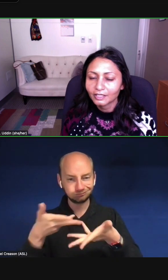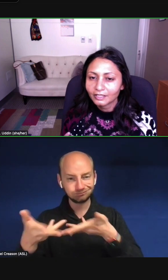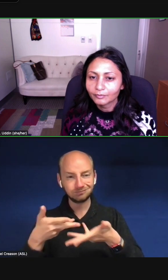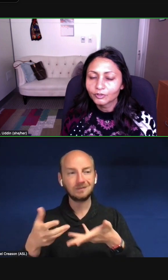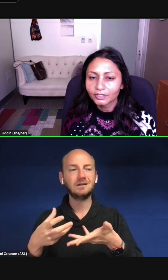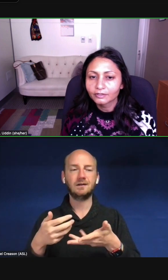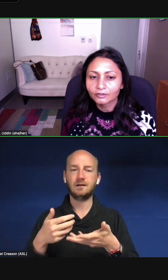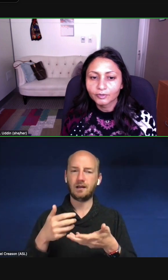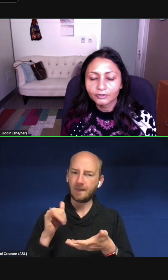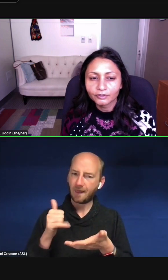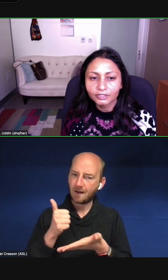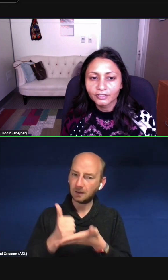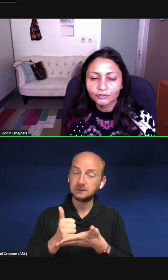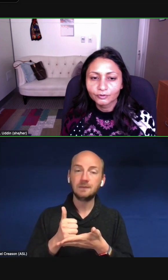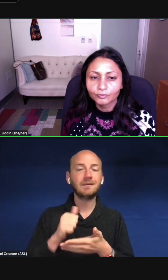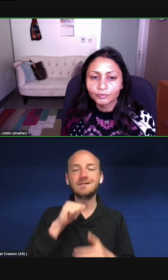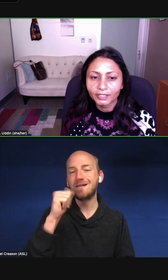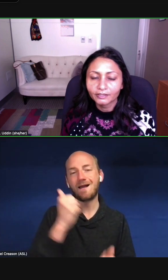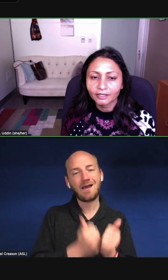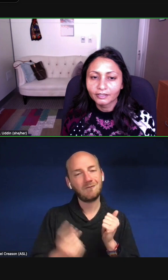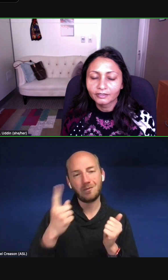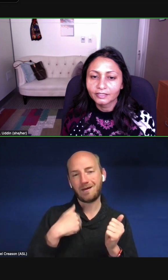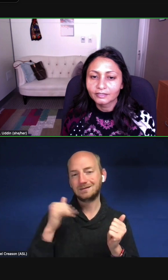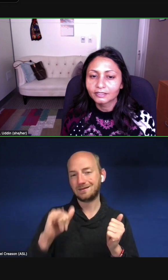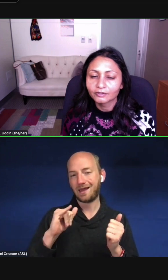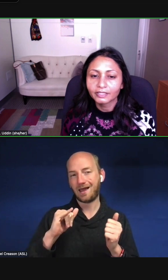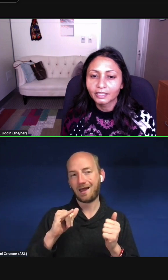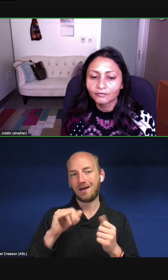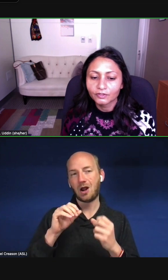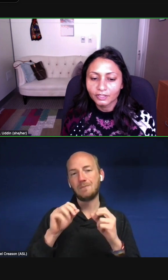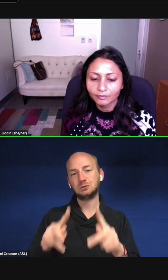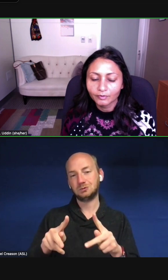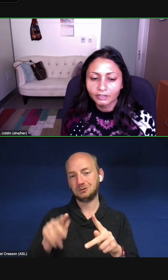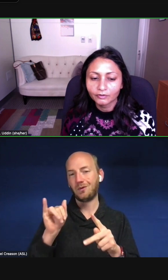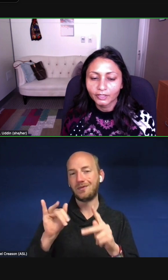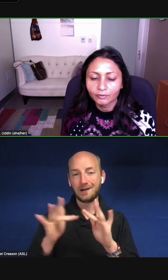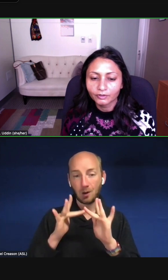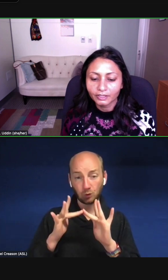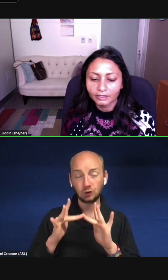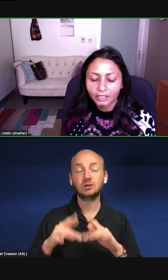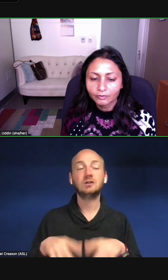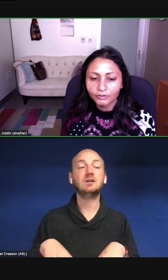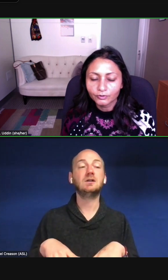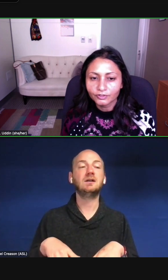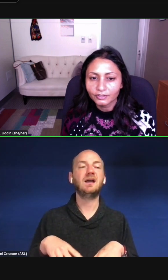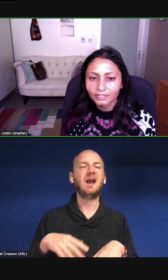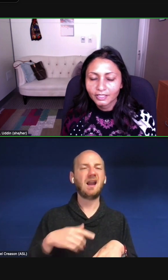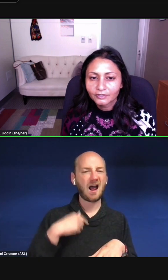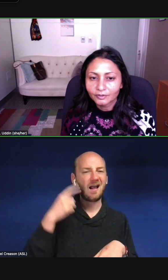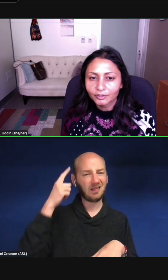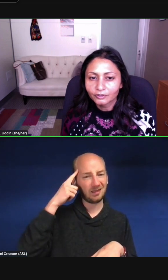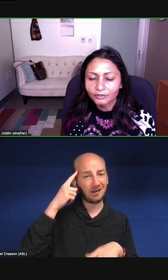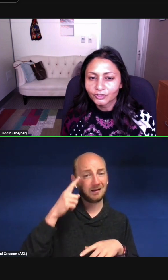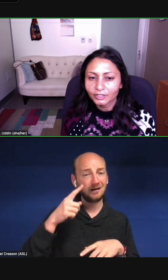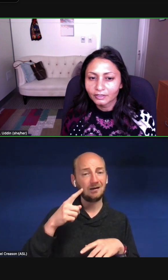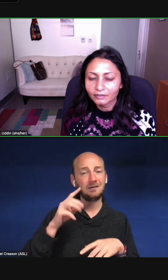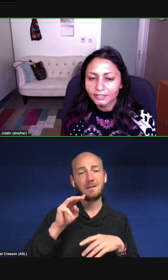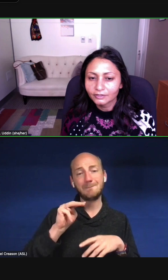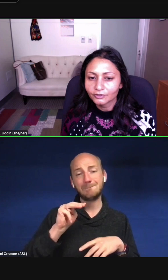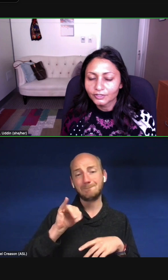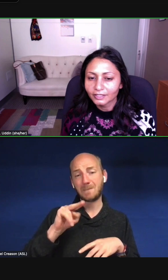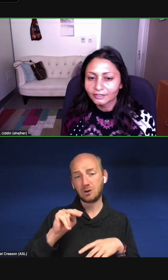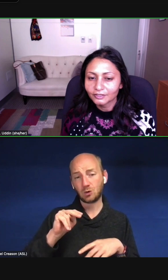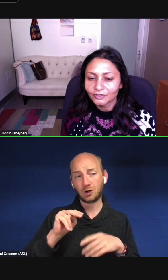And I think in particular, minoritized groups might not necessarily have the same networking resources. So I'm